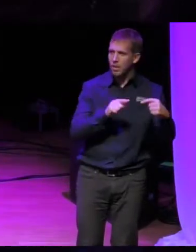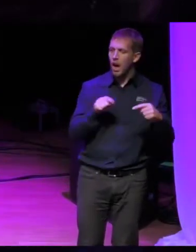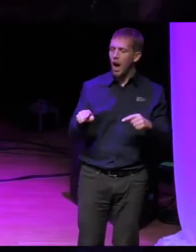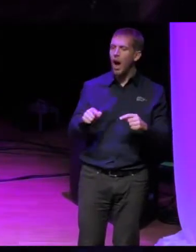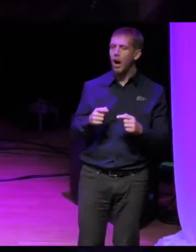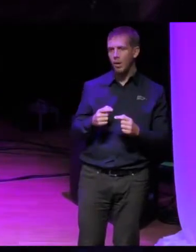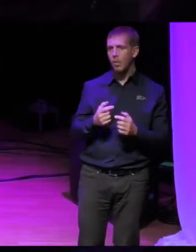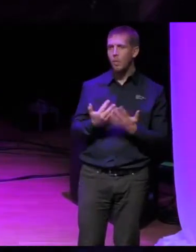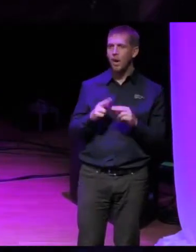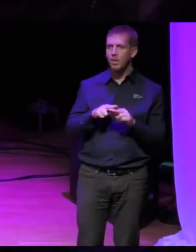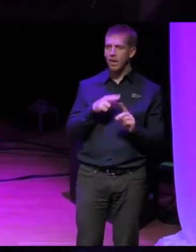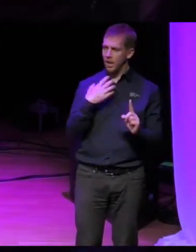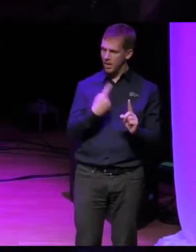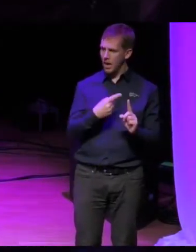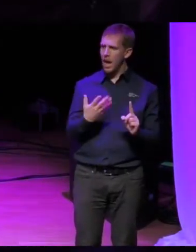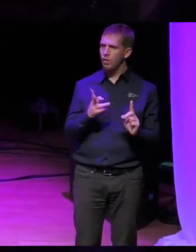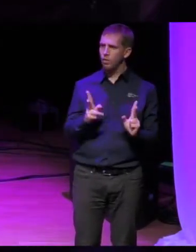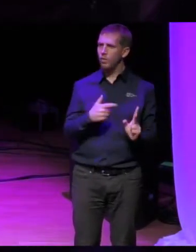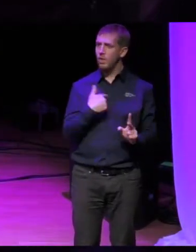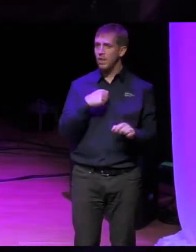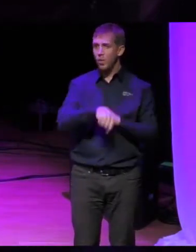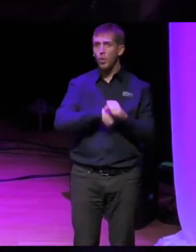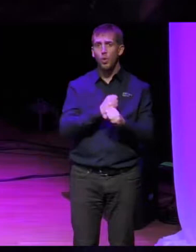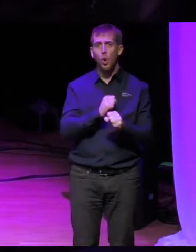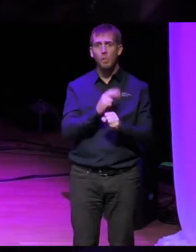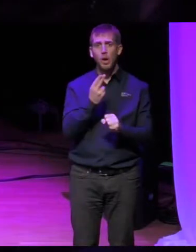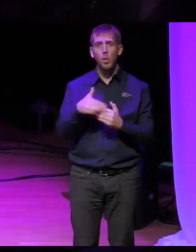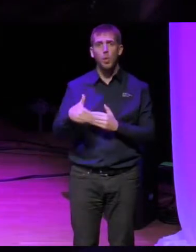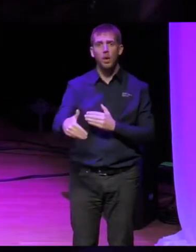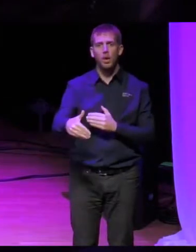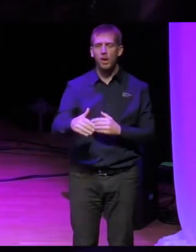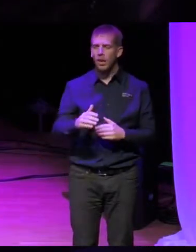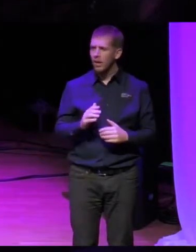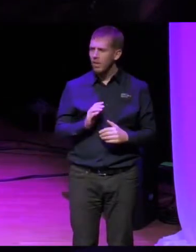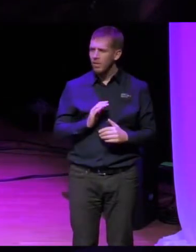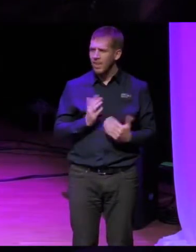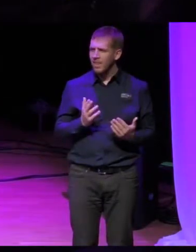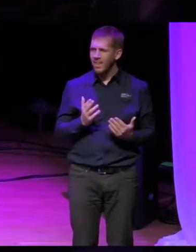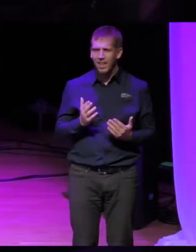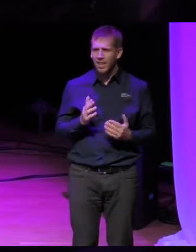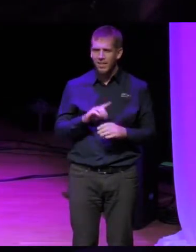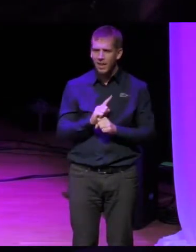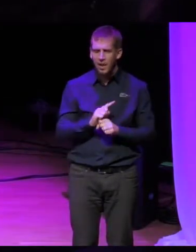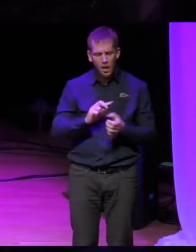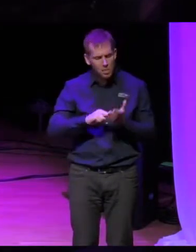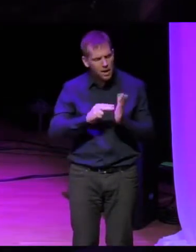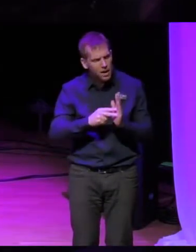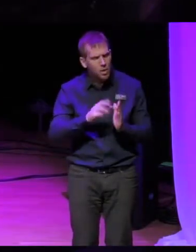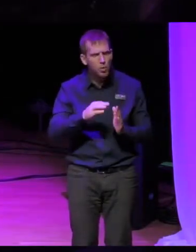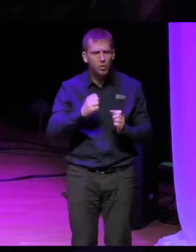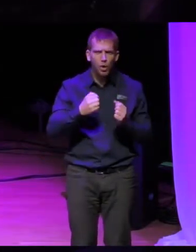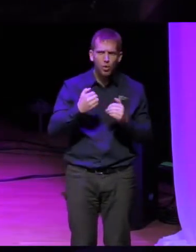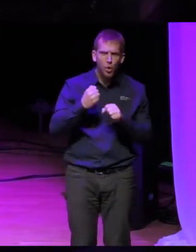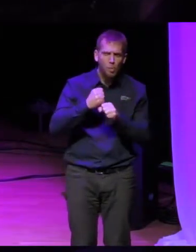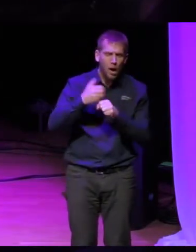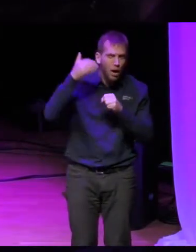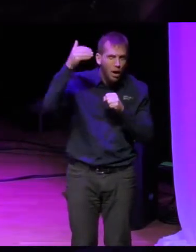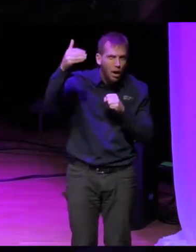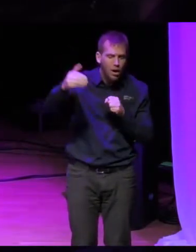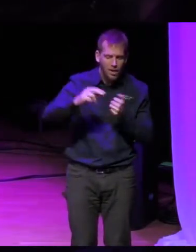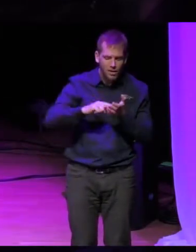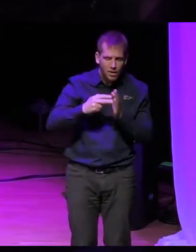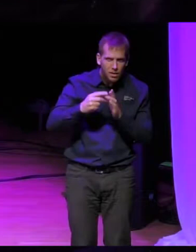engage at the drop of a hat very suddenly. There's not time to plan, long-term strategic litigation goals